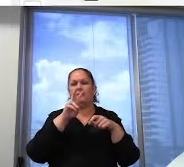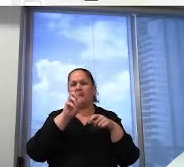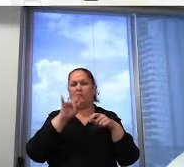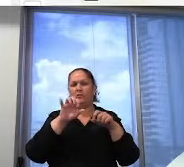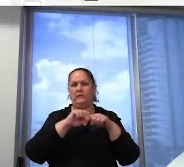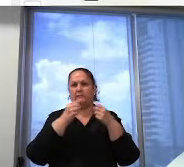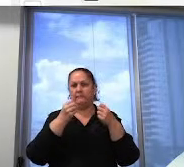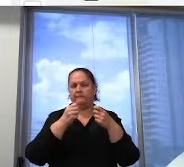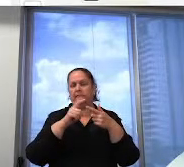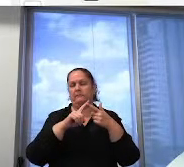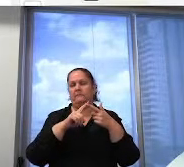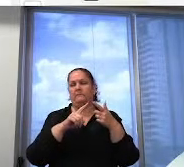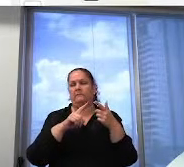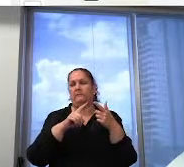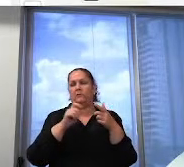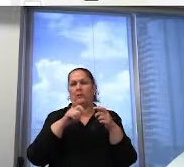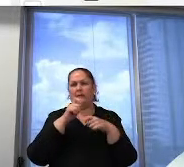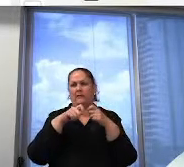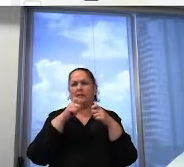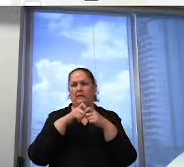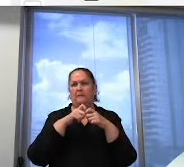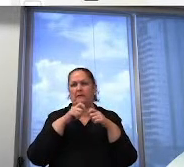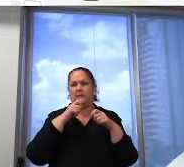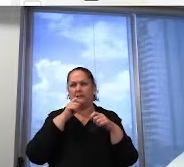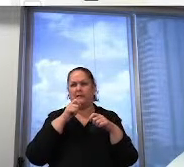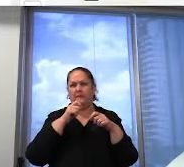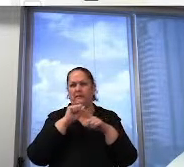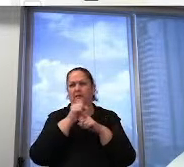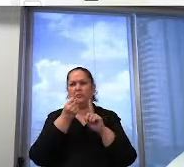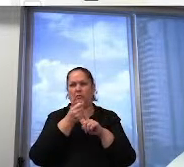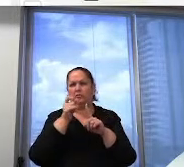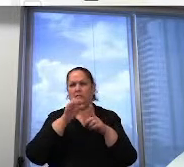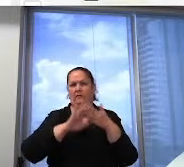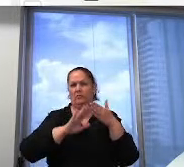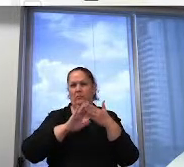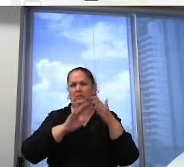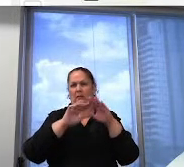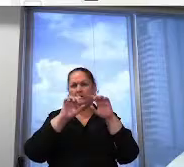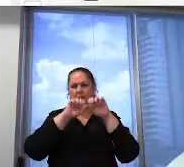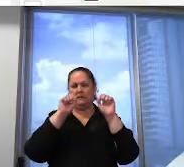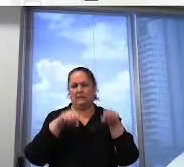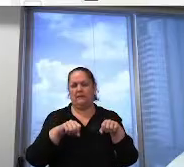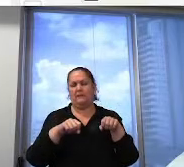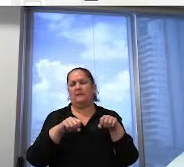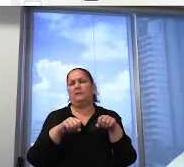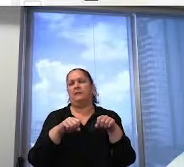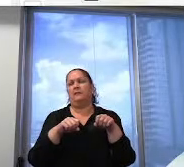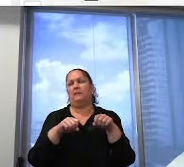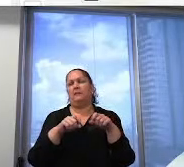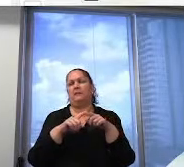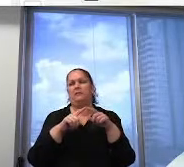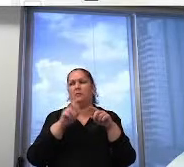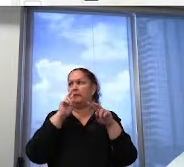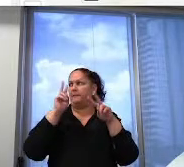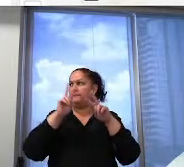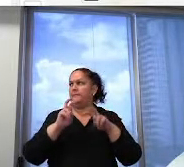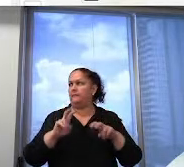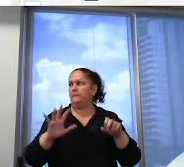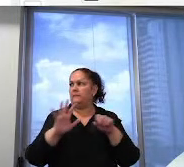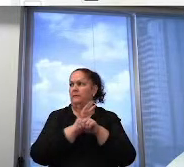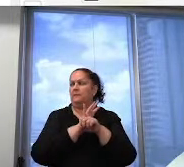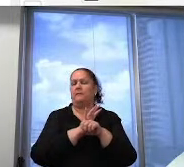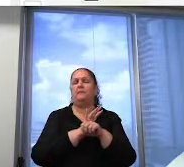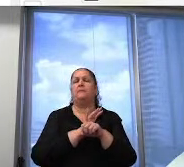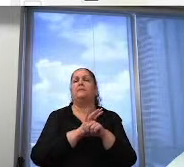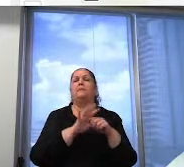identifying what I call voltage violations, which means we have a specific operability conditions you have to operate the system by that get assessed